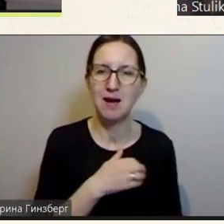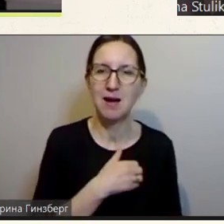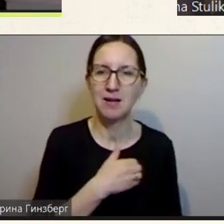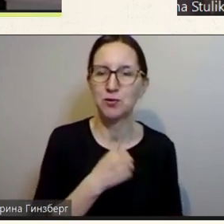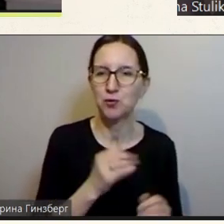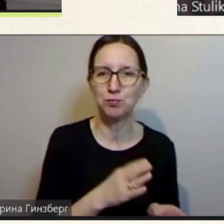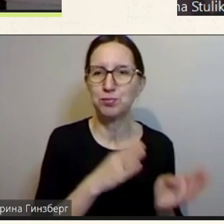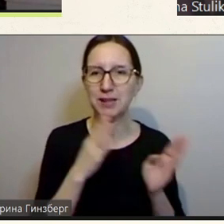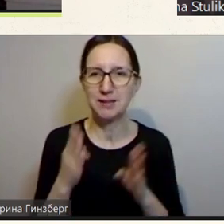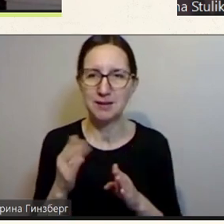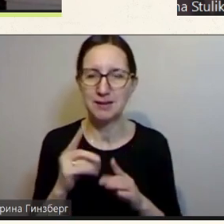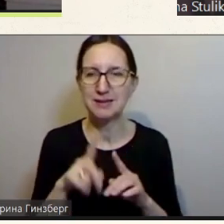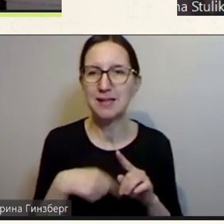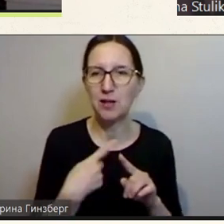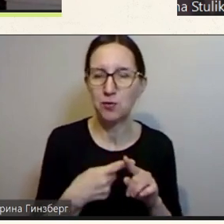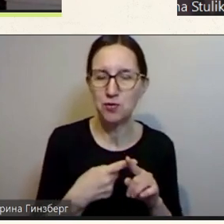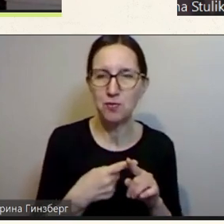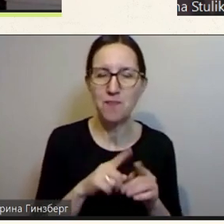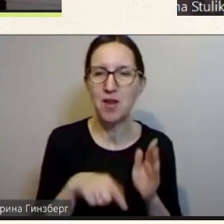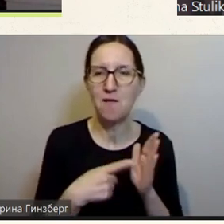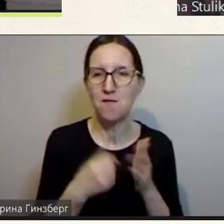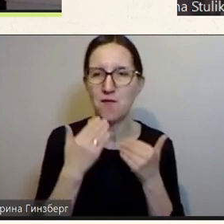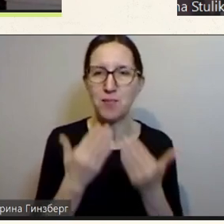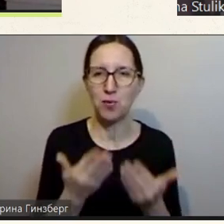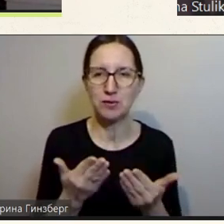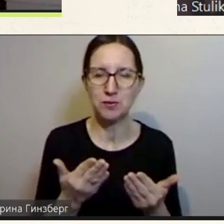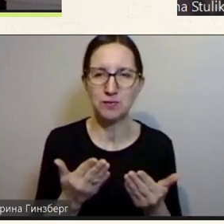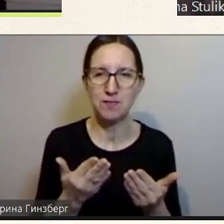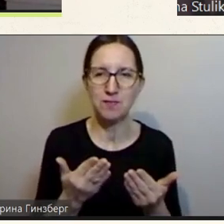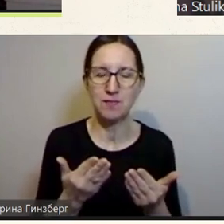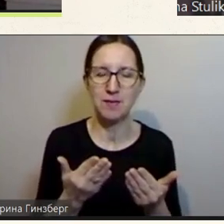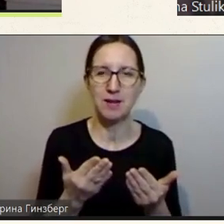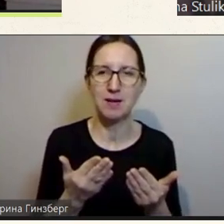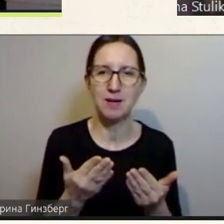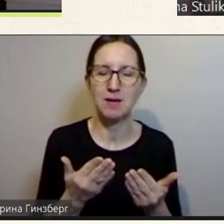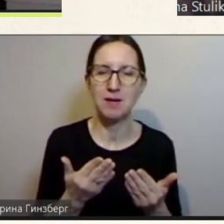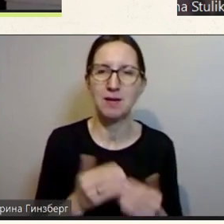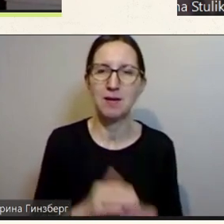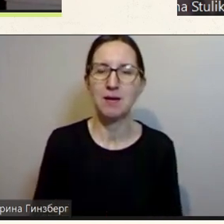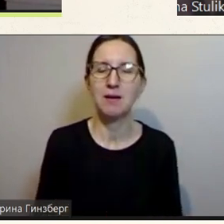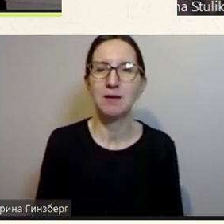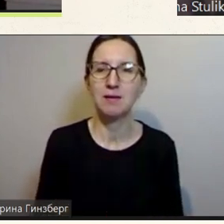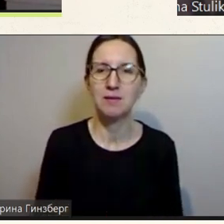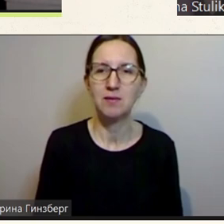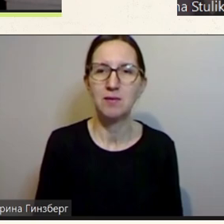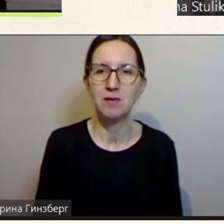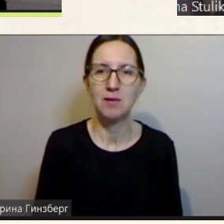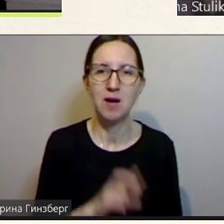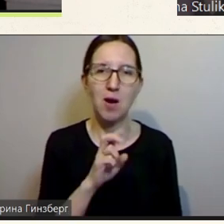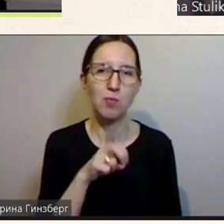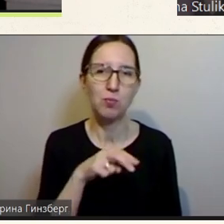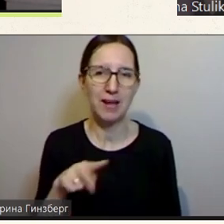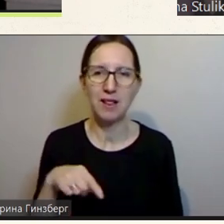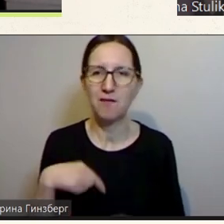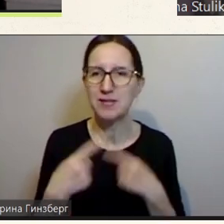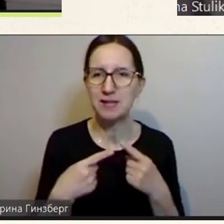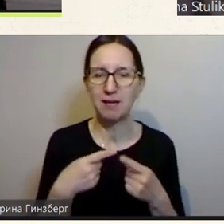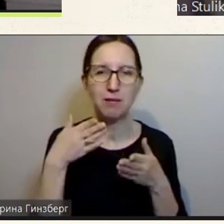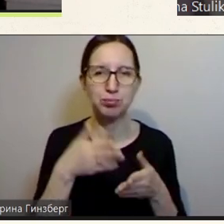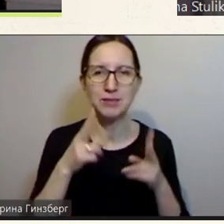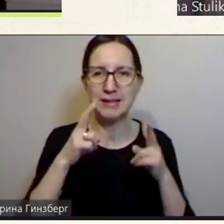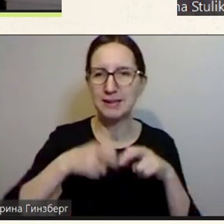1979 and 2000s. And maybe now we could turn to my next question. Yeah,